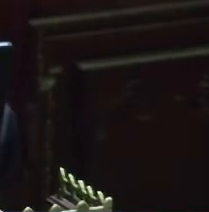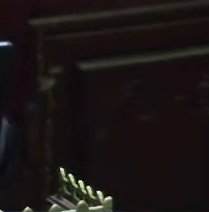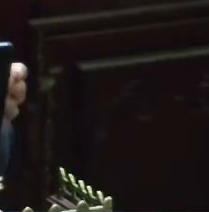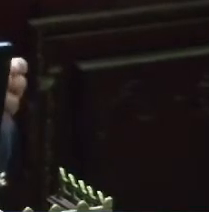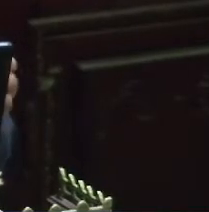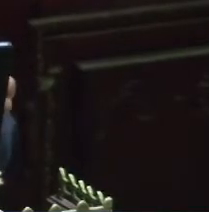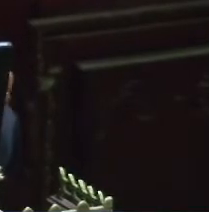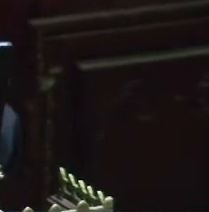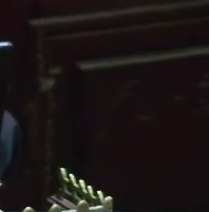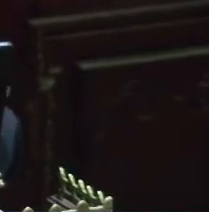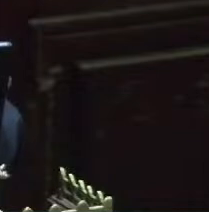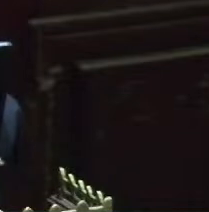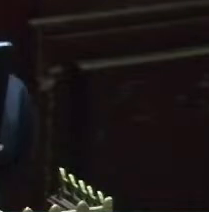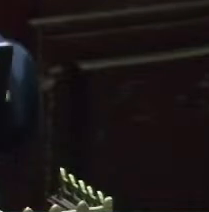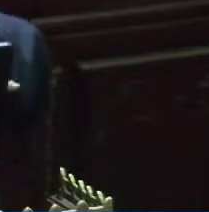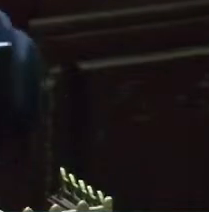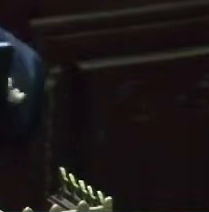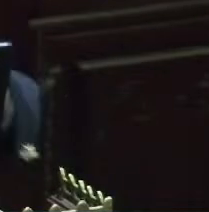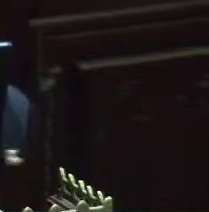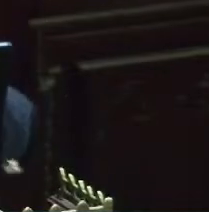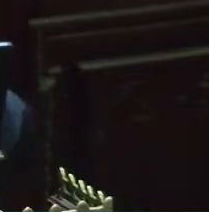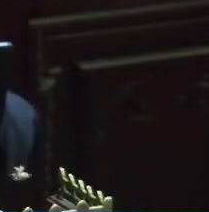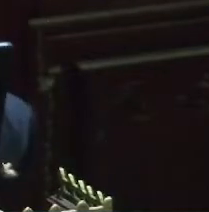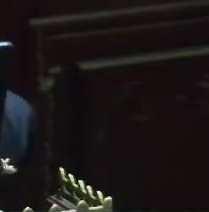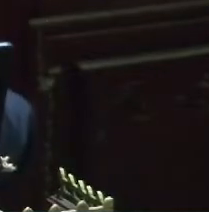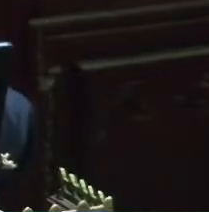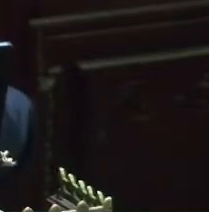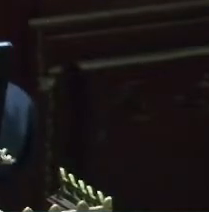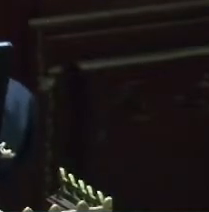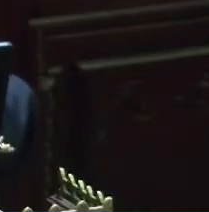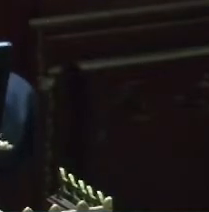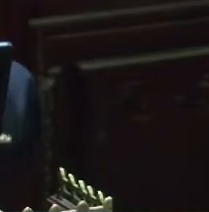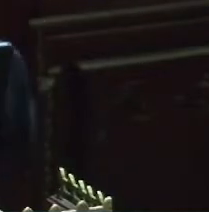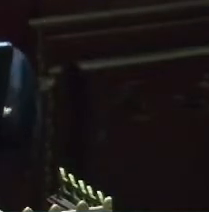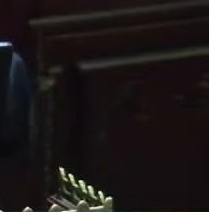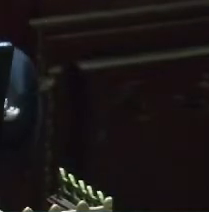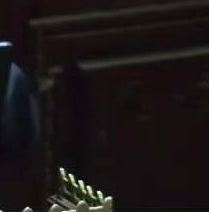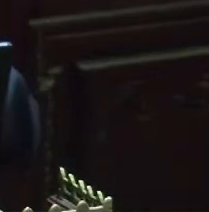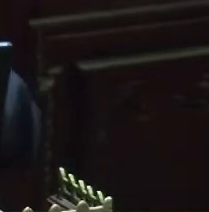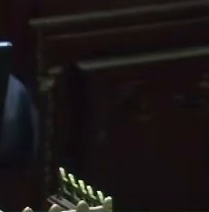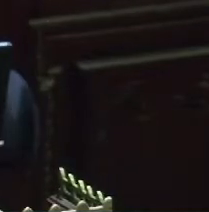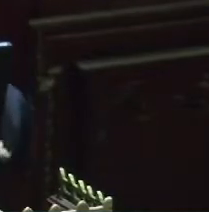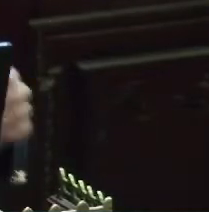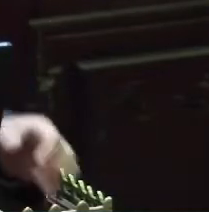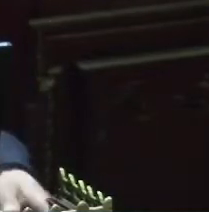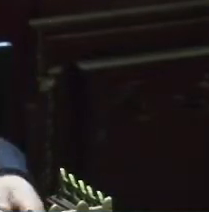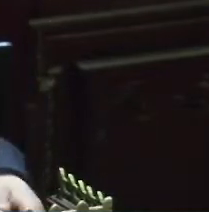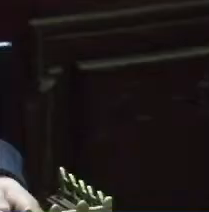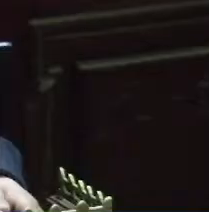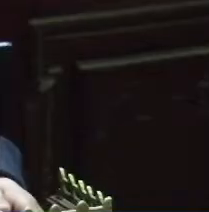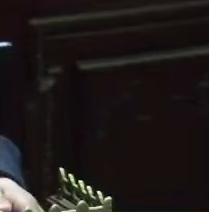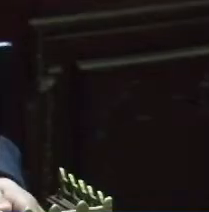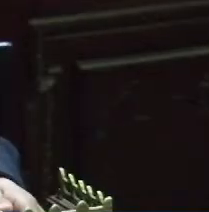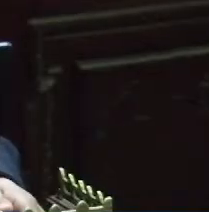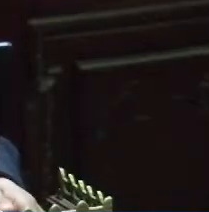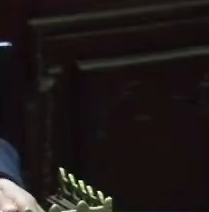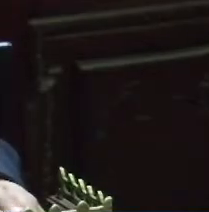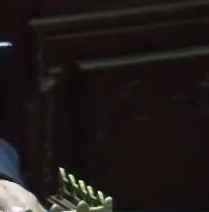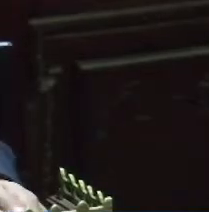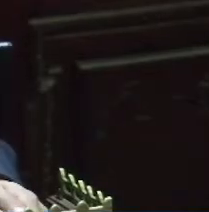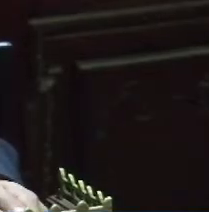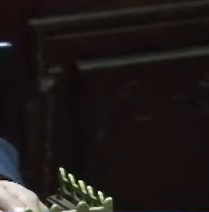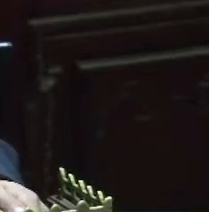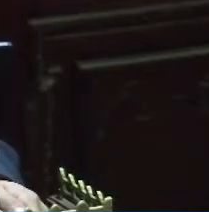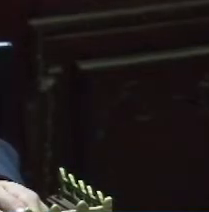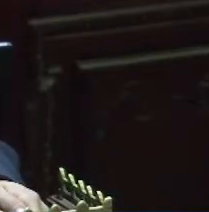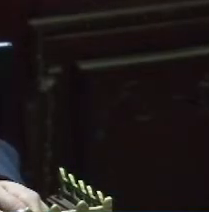I'm asking, is that through your membership as the ANC, I wanted to ask you, how far have you been able to deliberate to